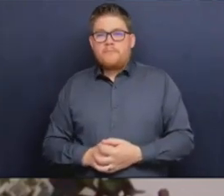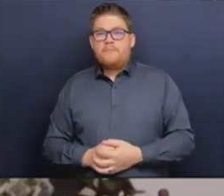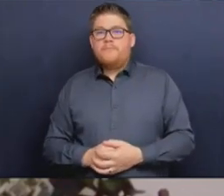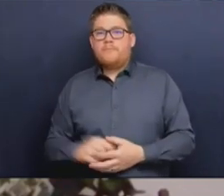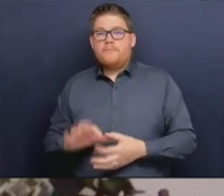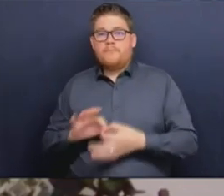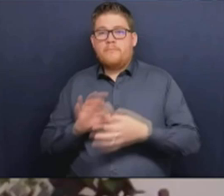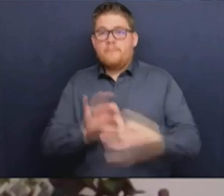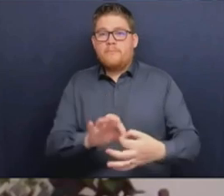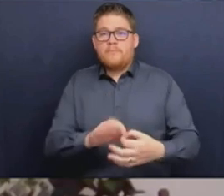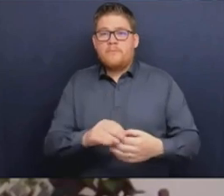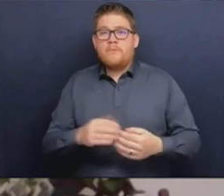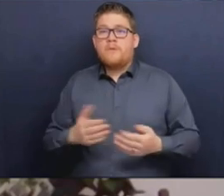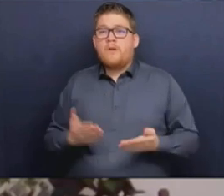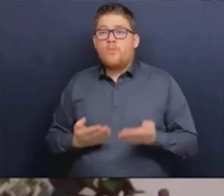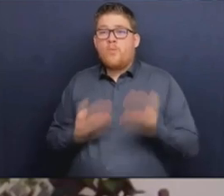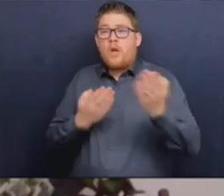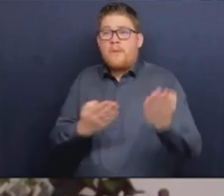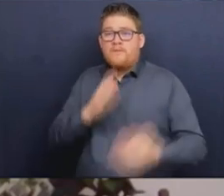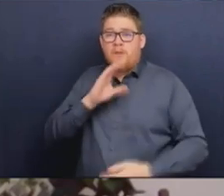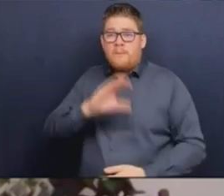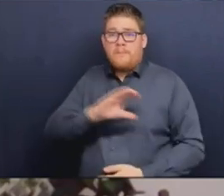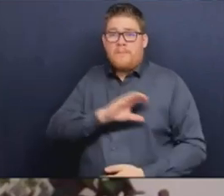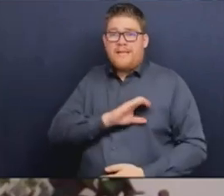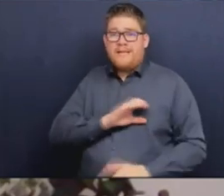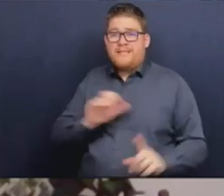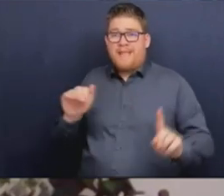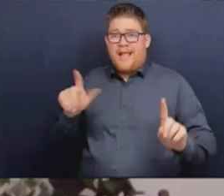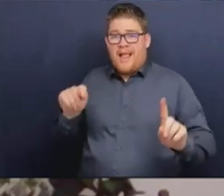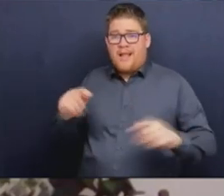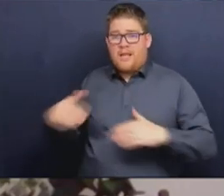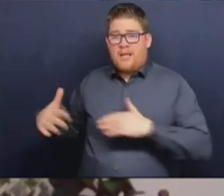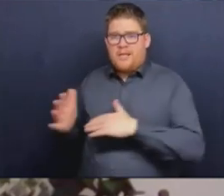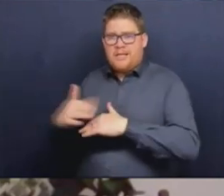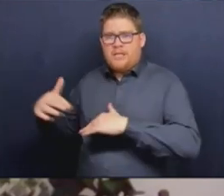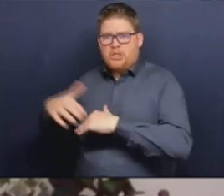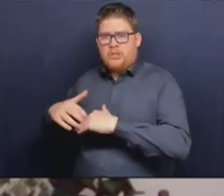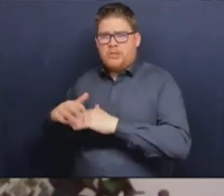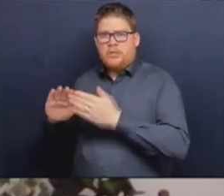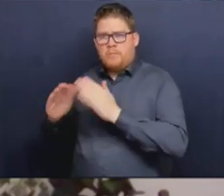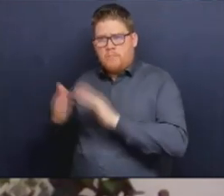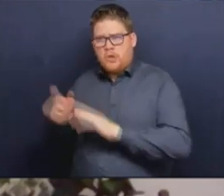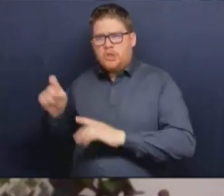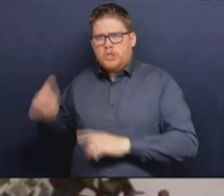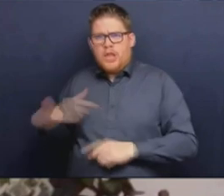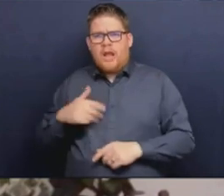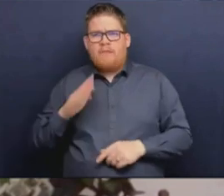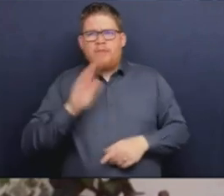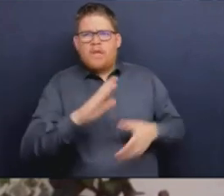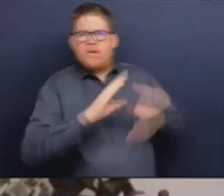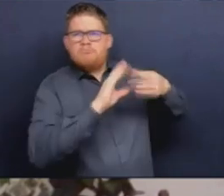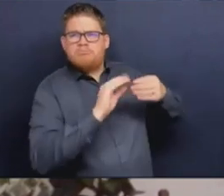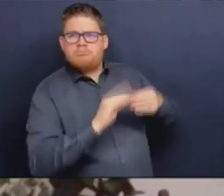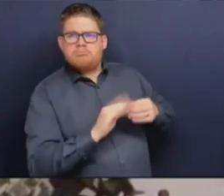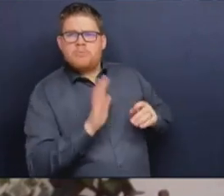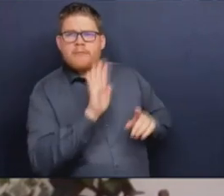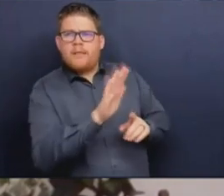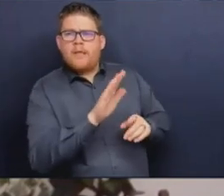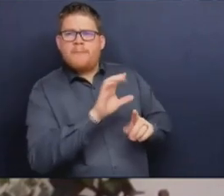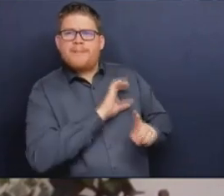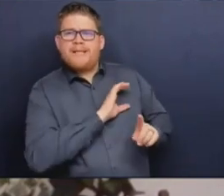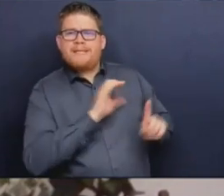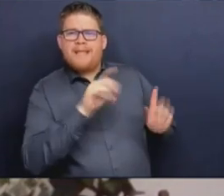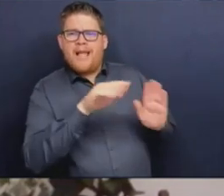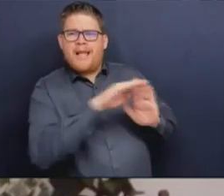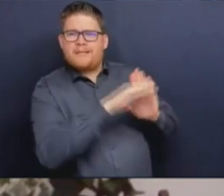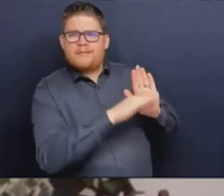into their police services, and a reaction to that, as well as providing a provincial police service instead of the RCMP. You're right. I can't